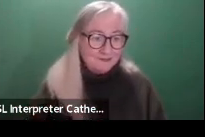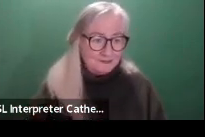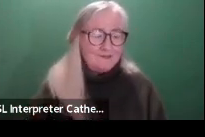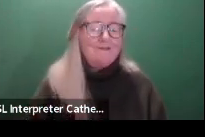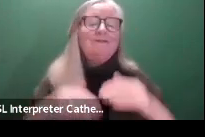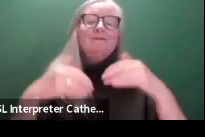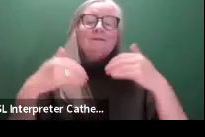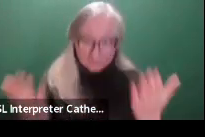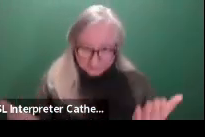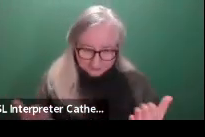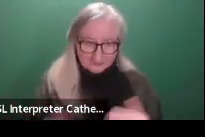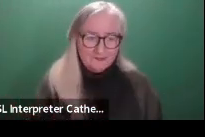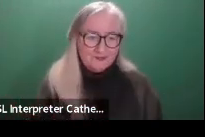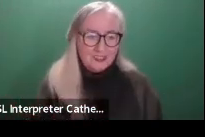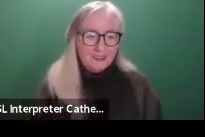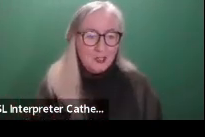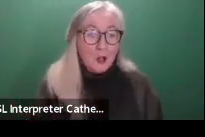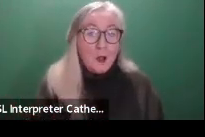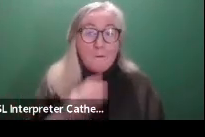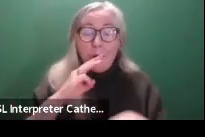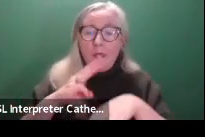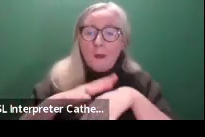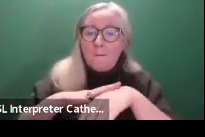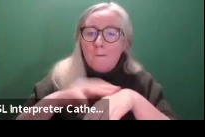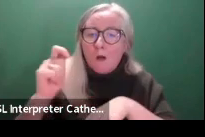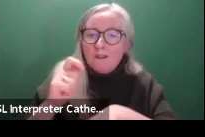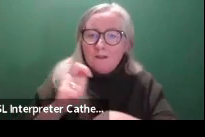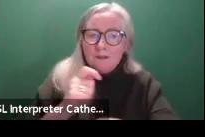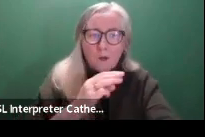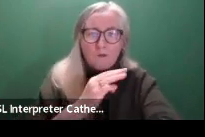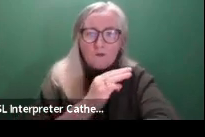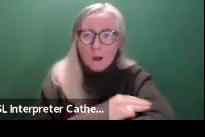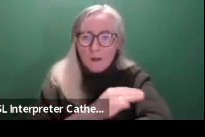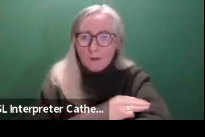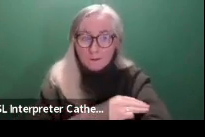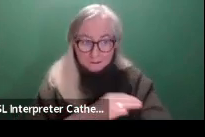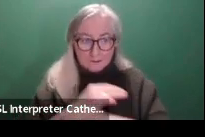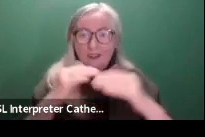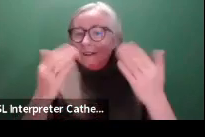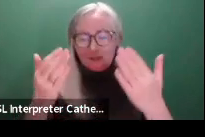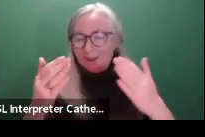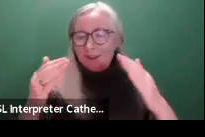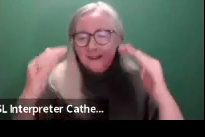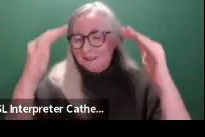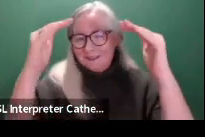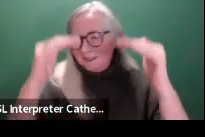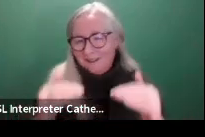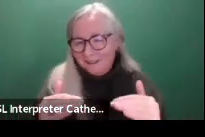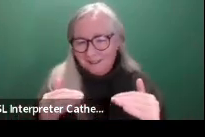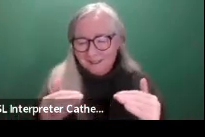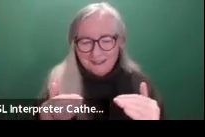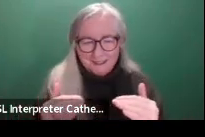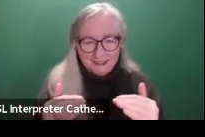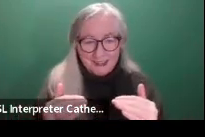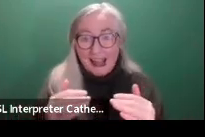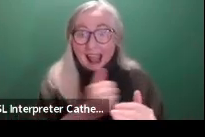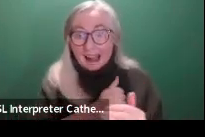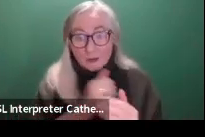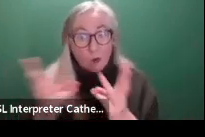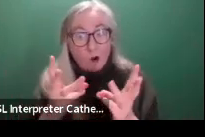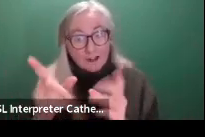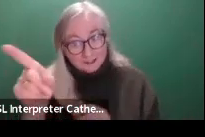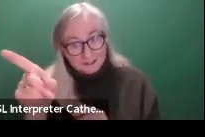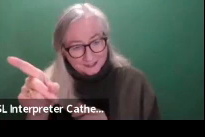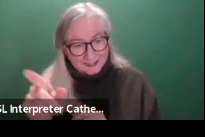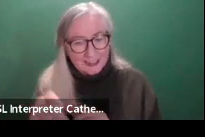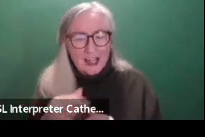So, the most problematic symptoms at work. Are there problematic symptoms that people at work?